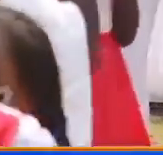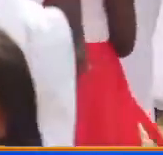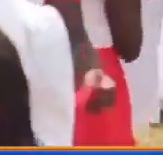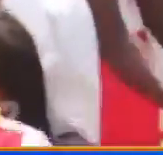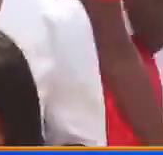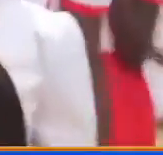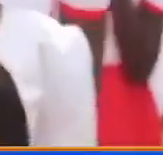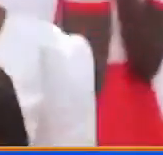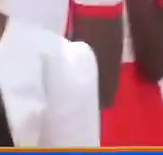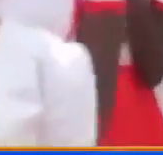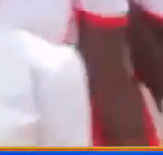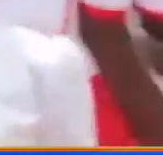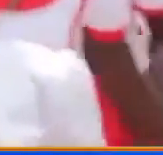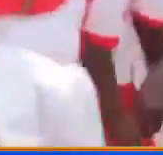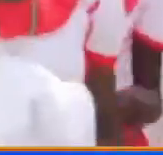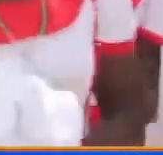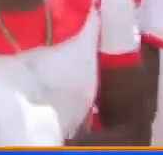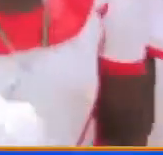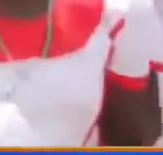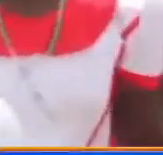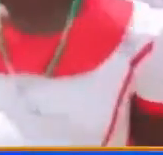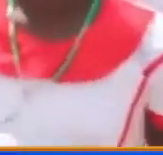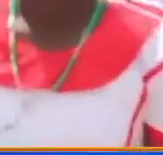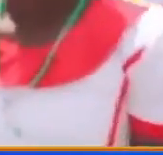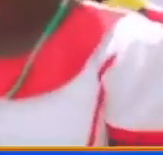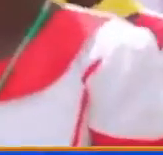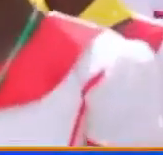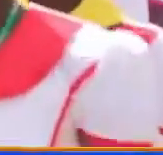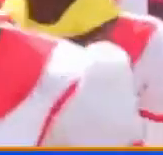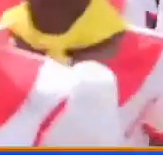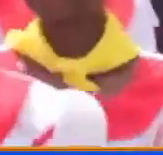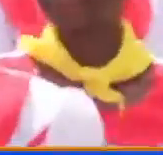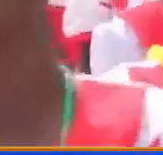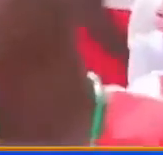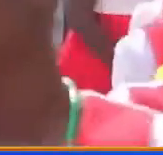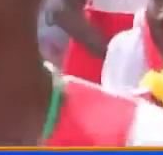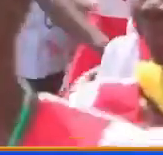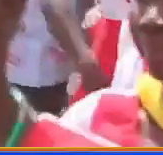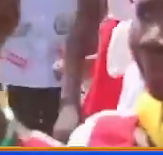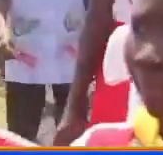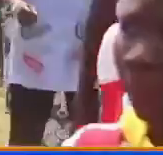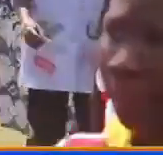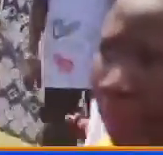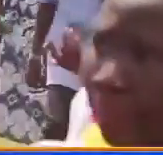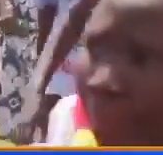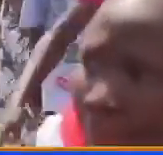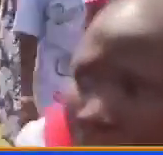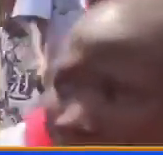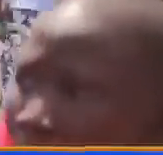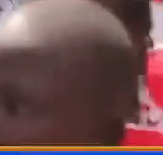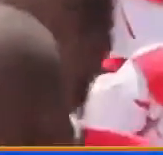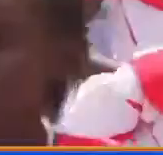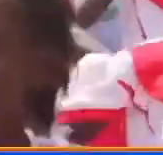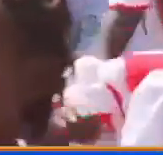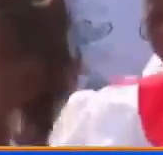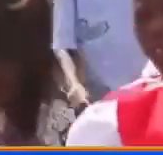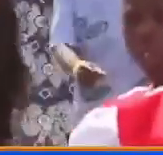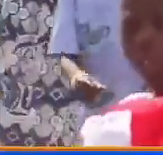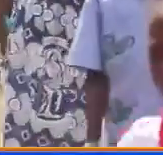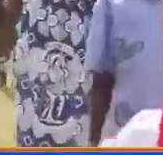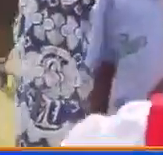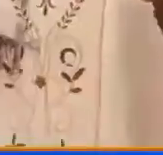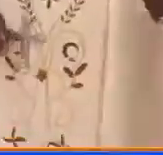for prosperous generation in the future. The Catholic leadership has vowed to build primary and secondary schools in Luahaha, located at